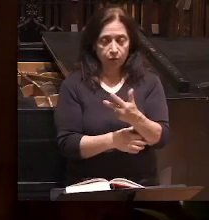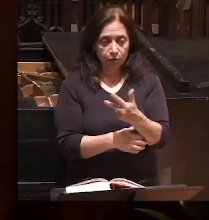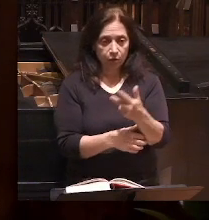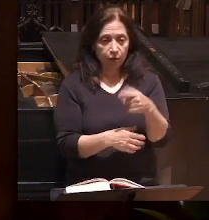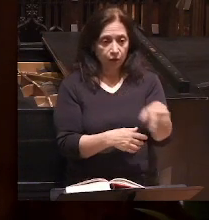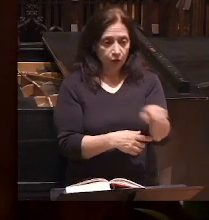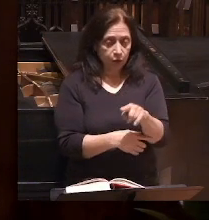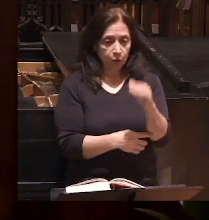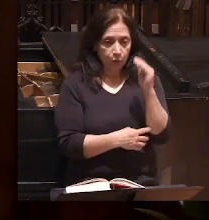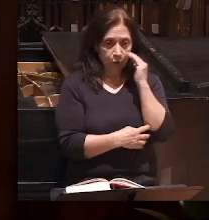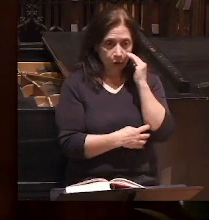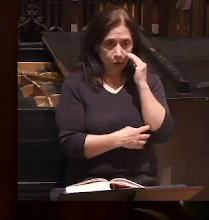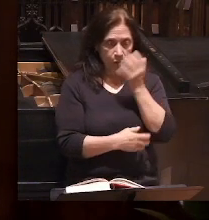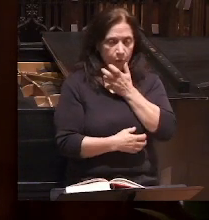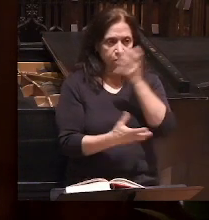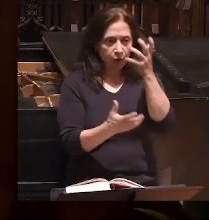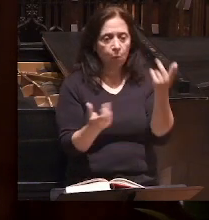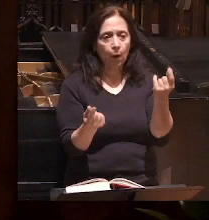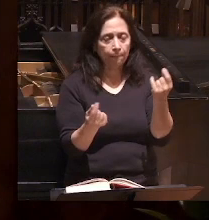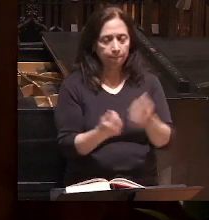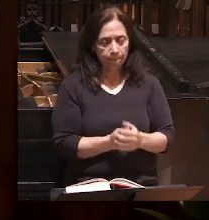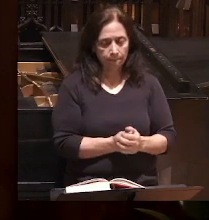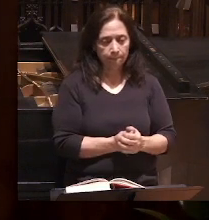And you know what to shout."